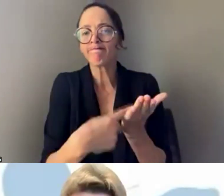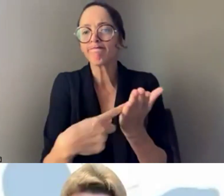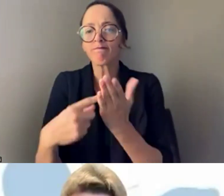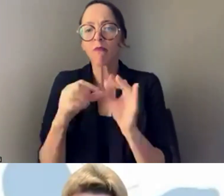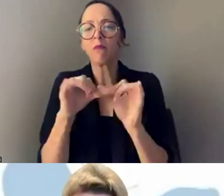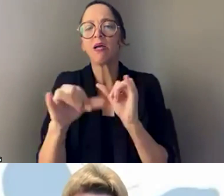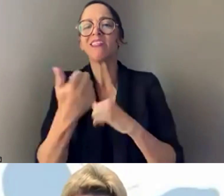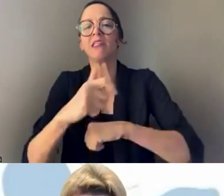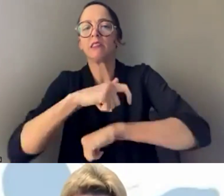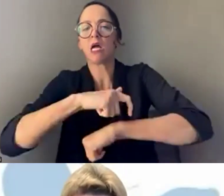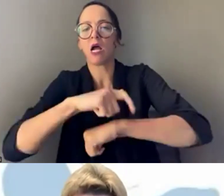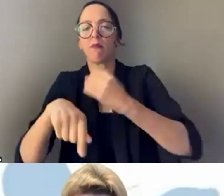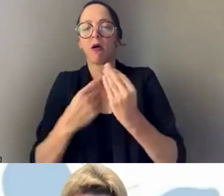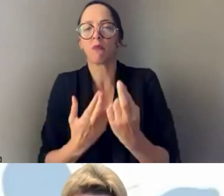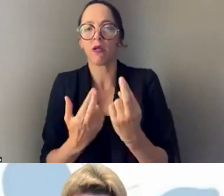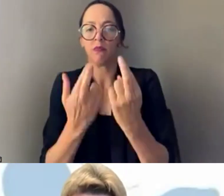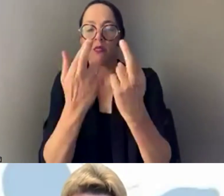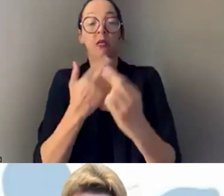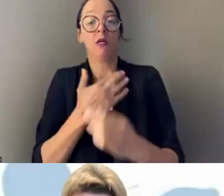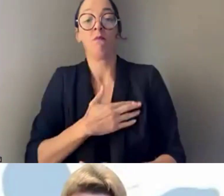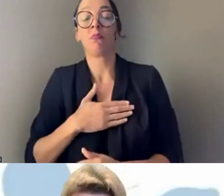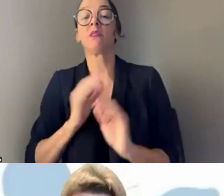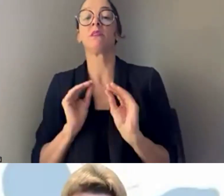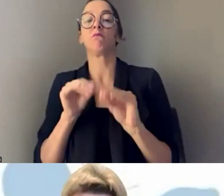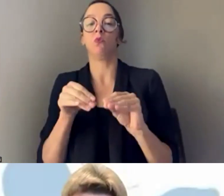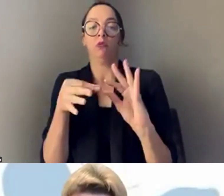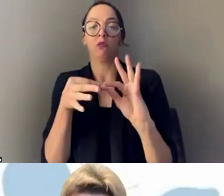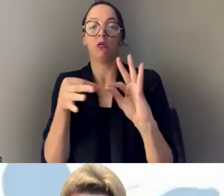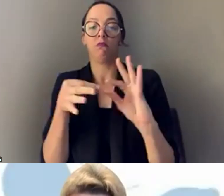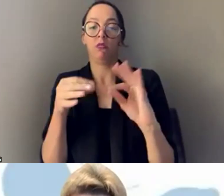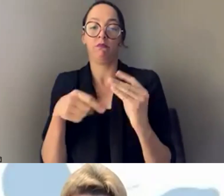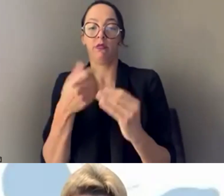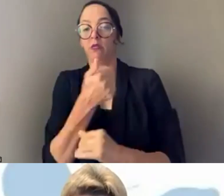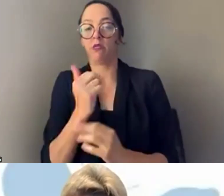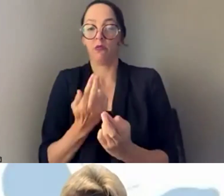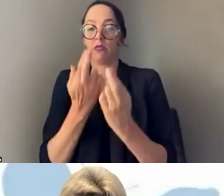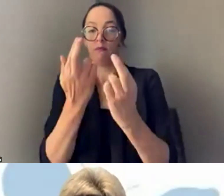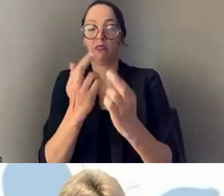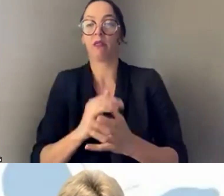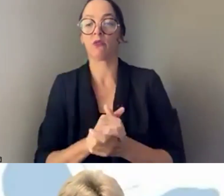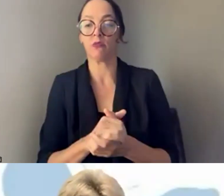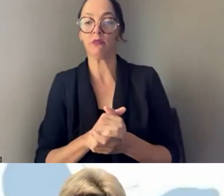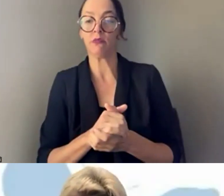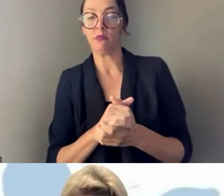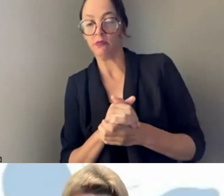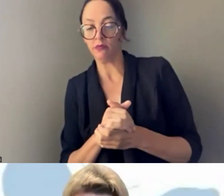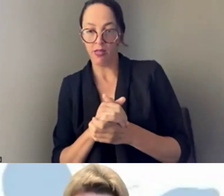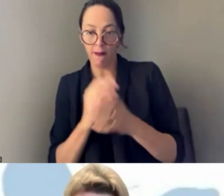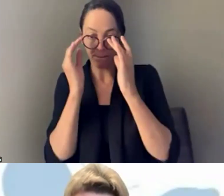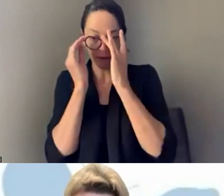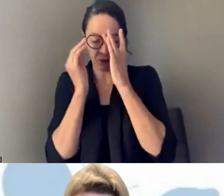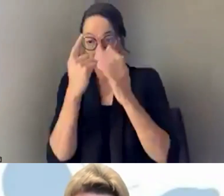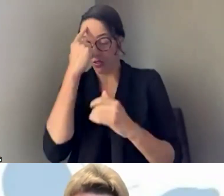to comment on any of the recommendations. I think we have Jeannie